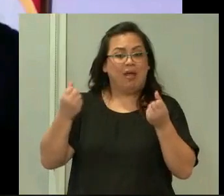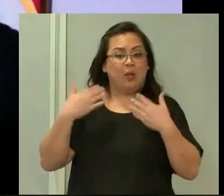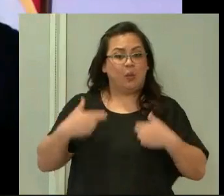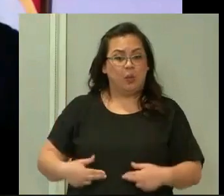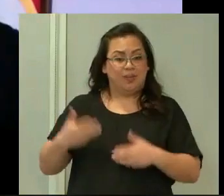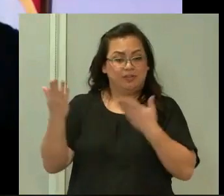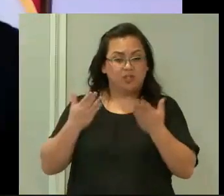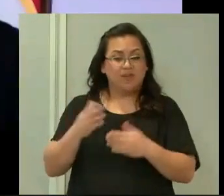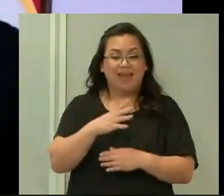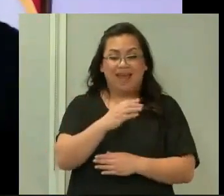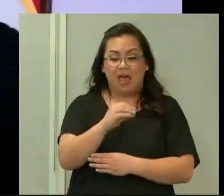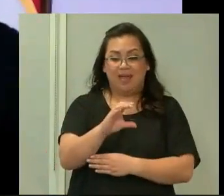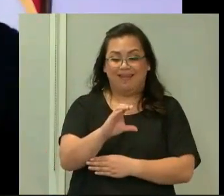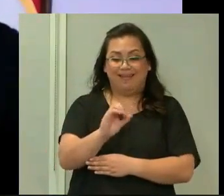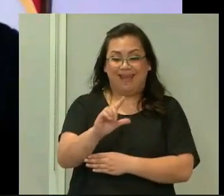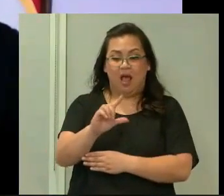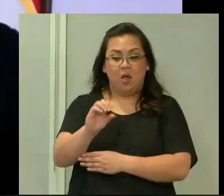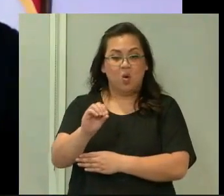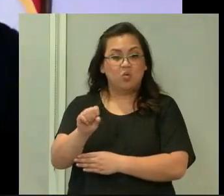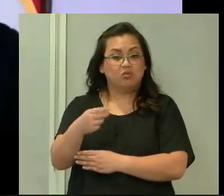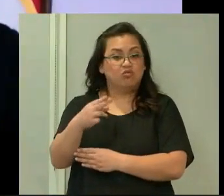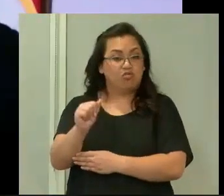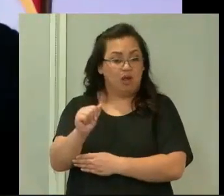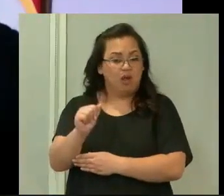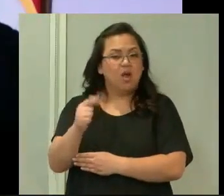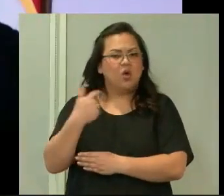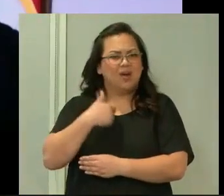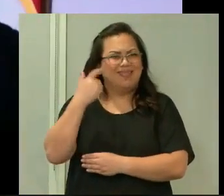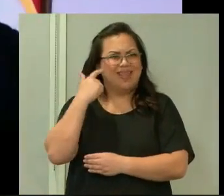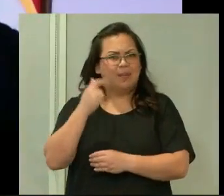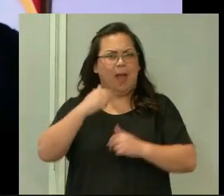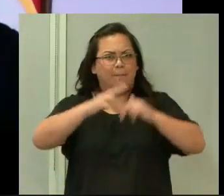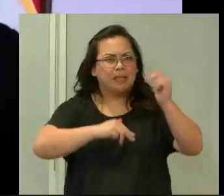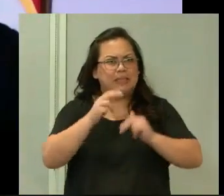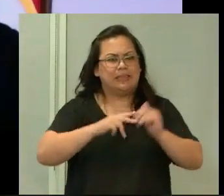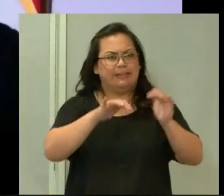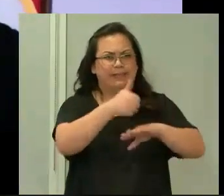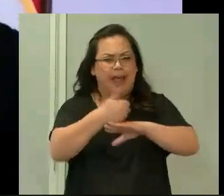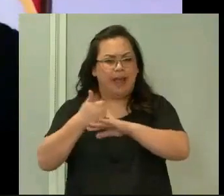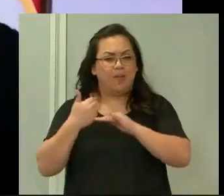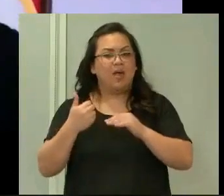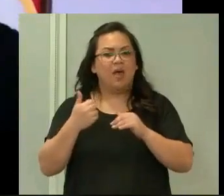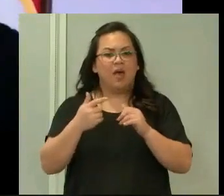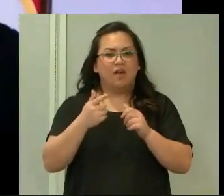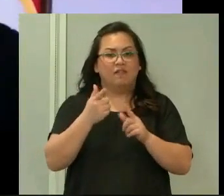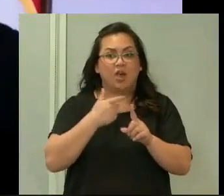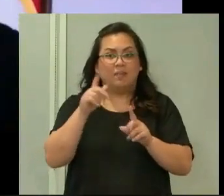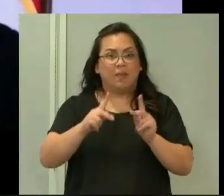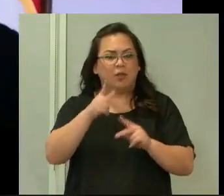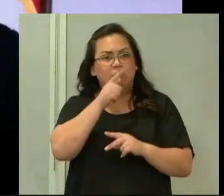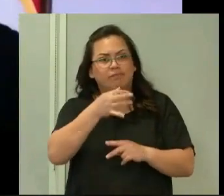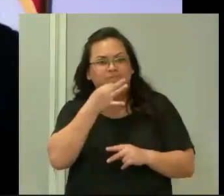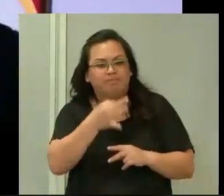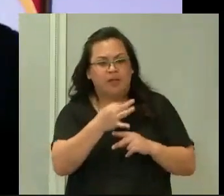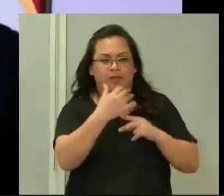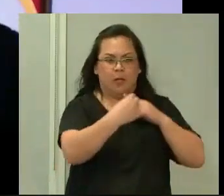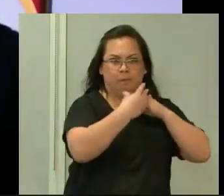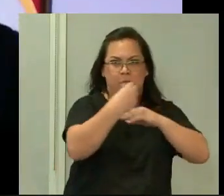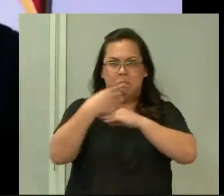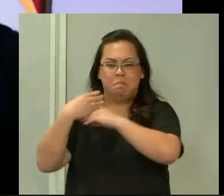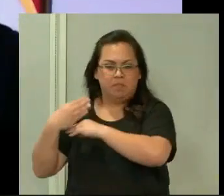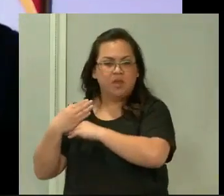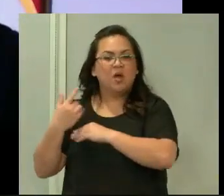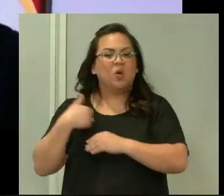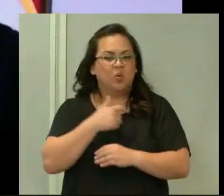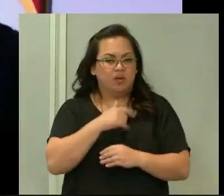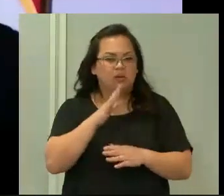of OSHA, so that we are thinking about working conditions and we're getting advice from experts. And today you'll hear from an expert from the